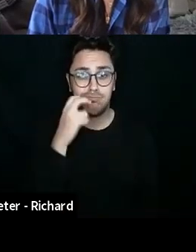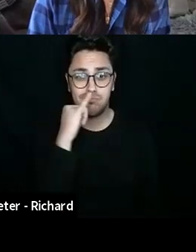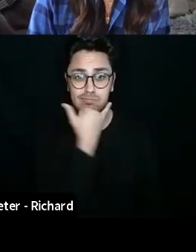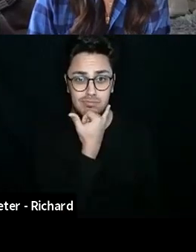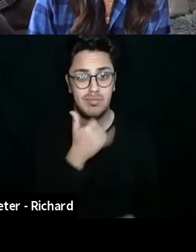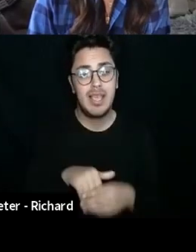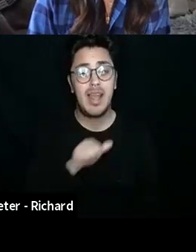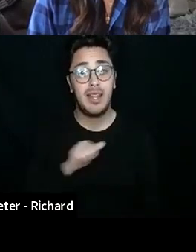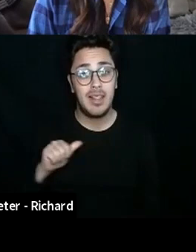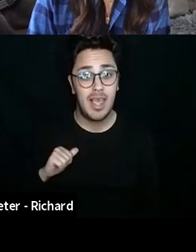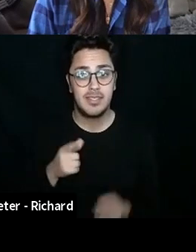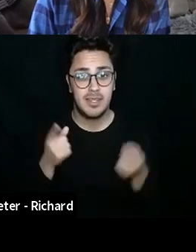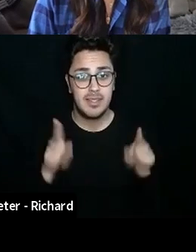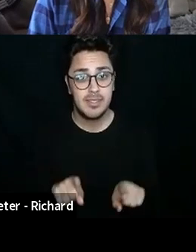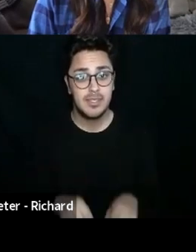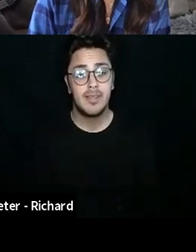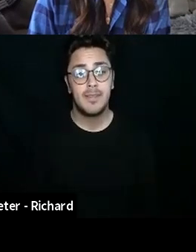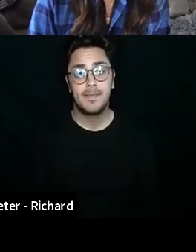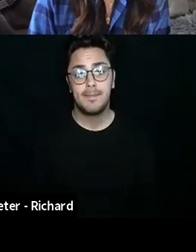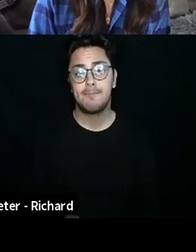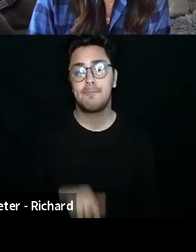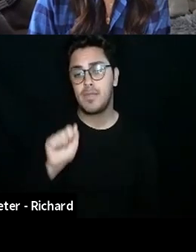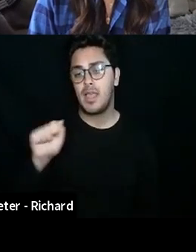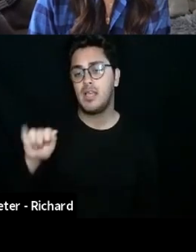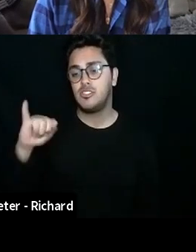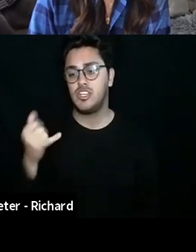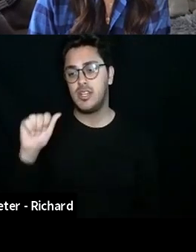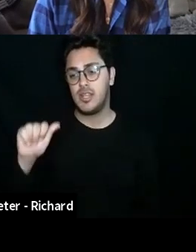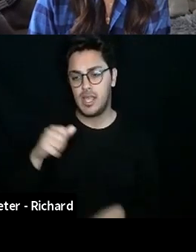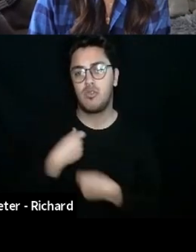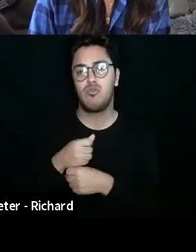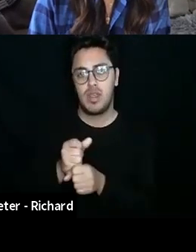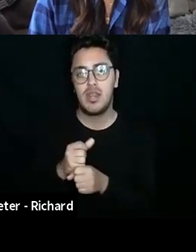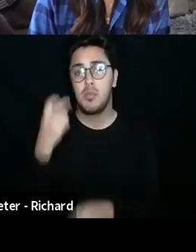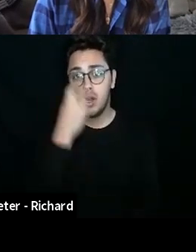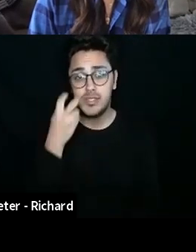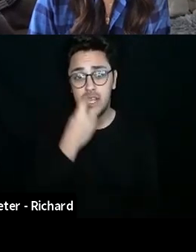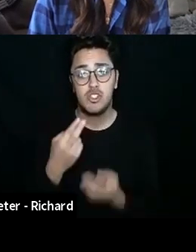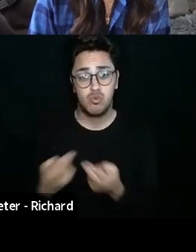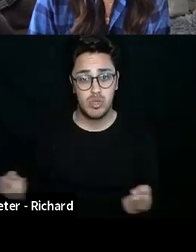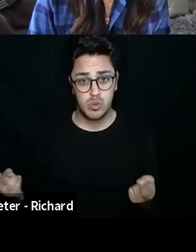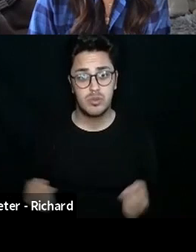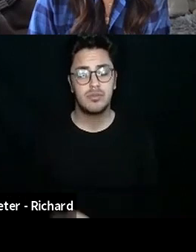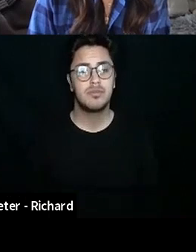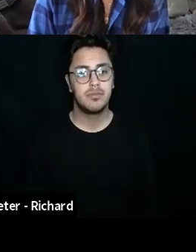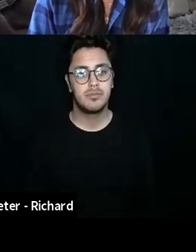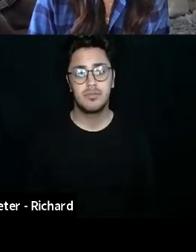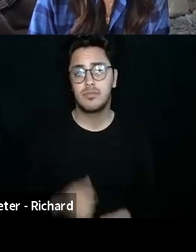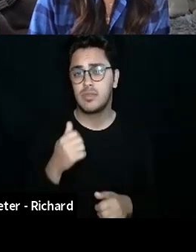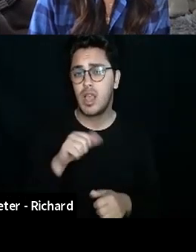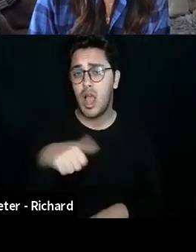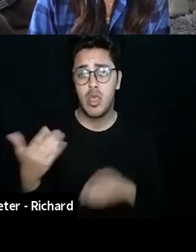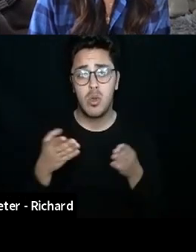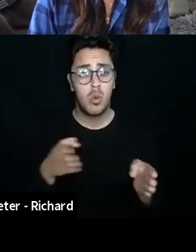Atlanta incident, and the AAJA created a pronunciation resource. Or are there any other ways that you